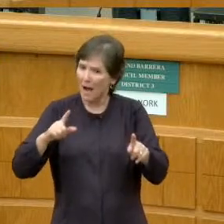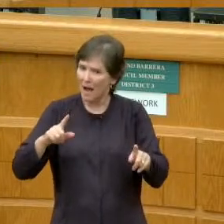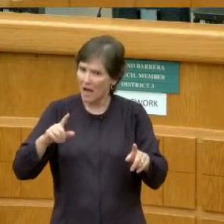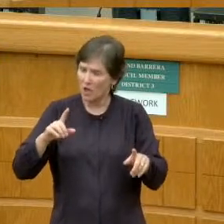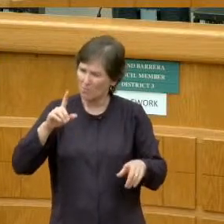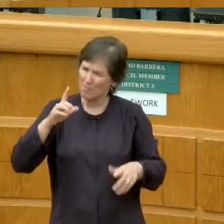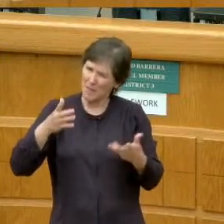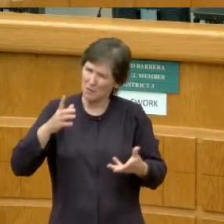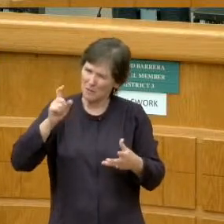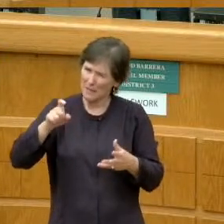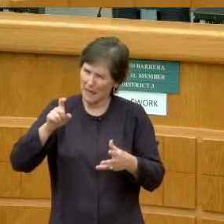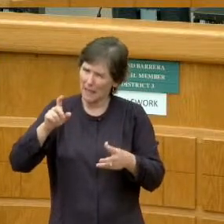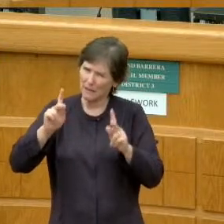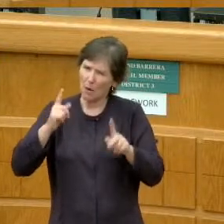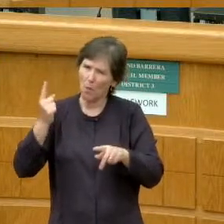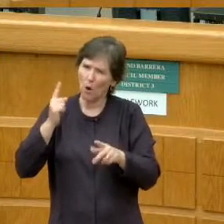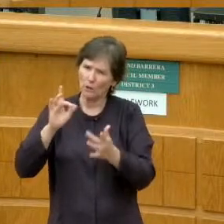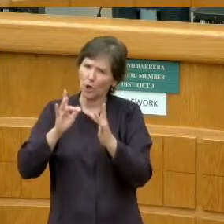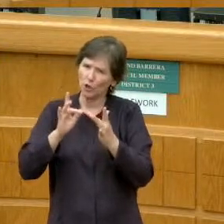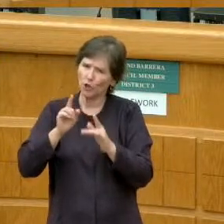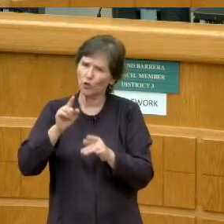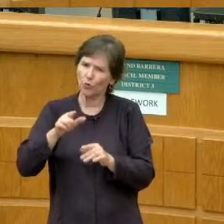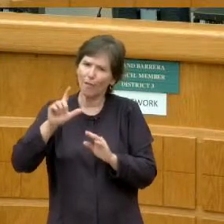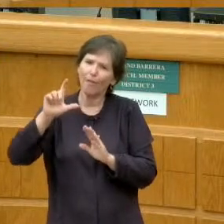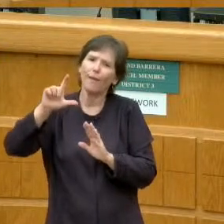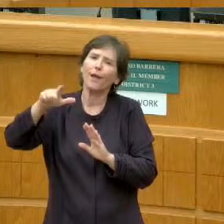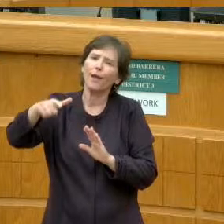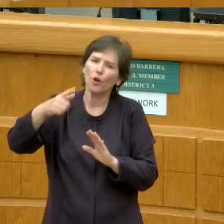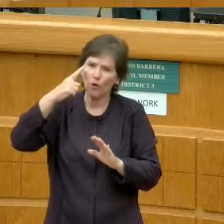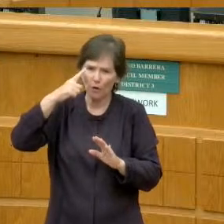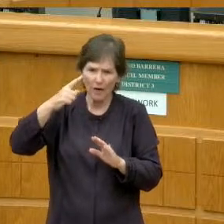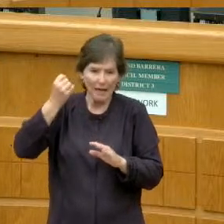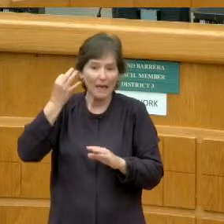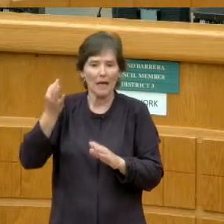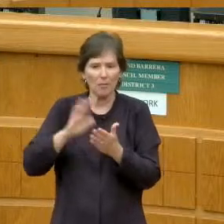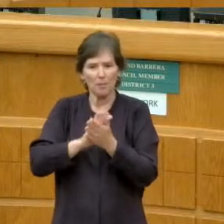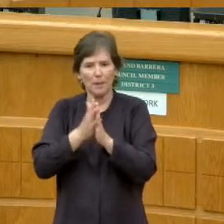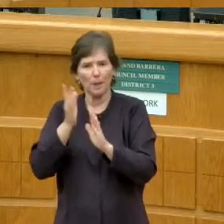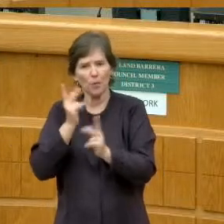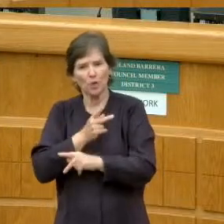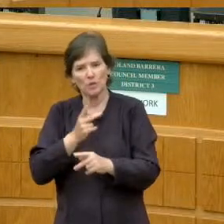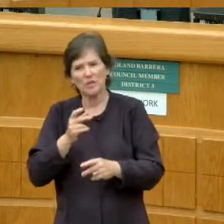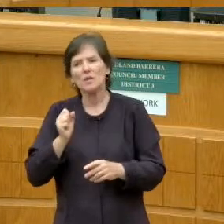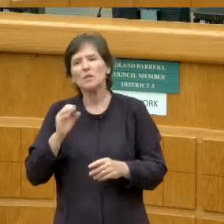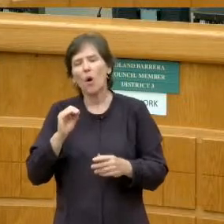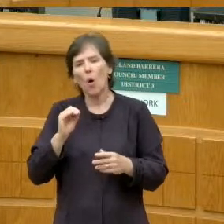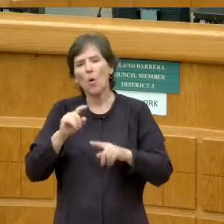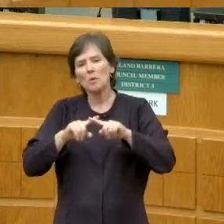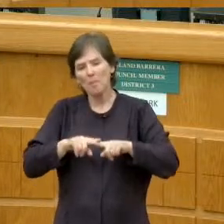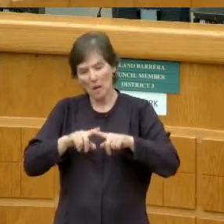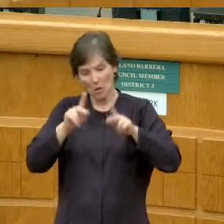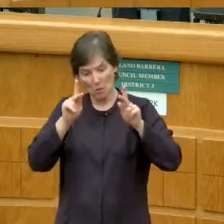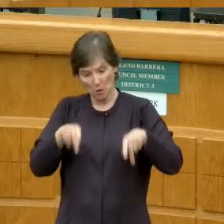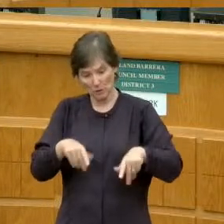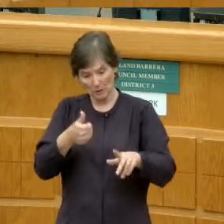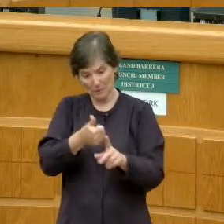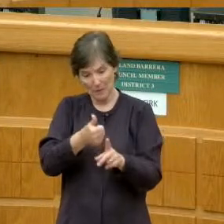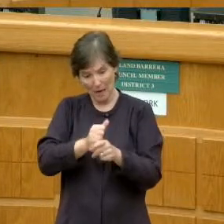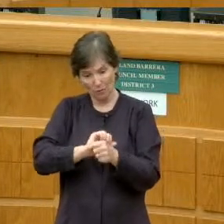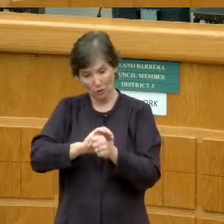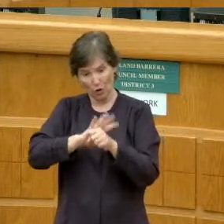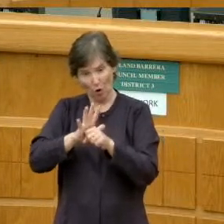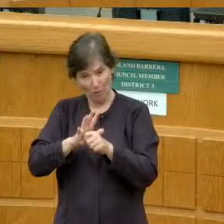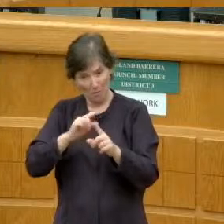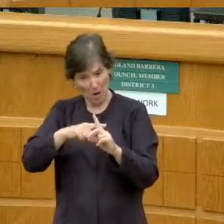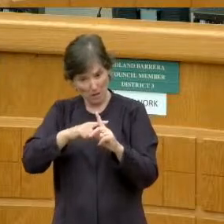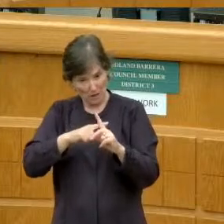answer your question about being with your family. That type of thing. So there'll be different paths to take depending on